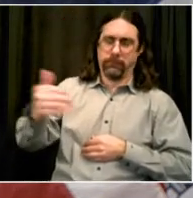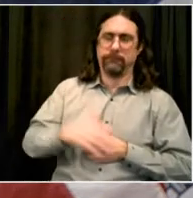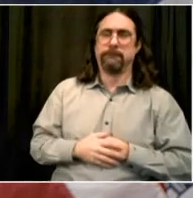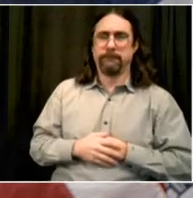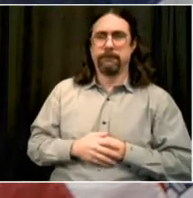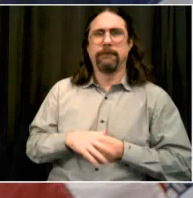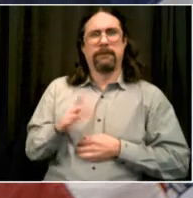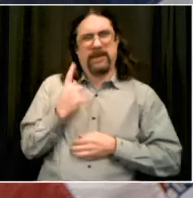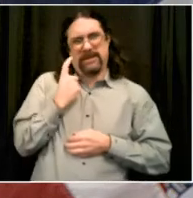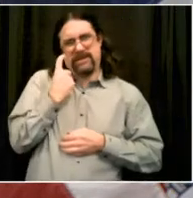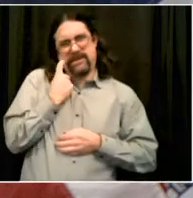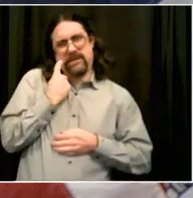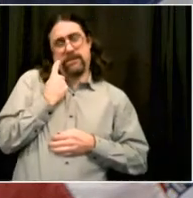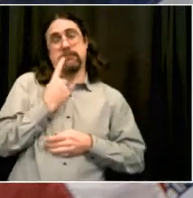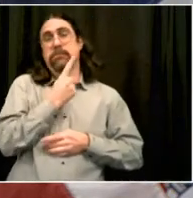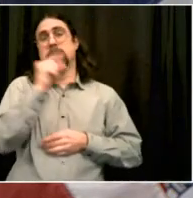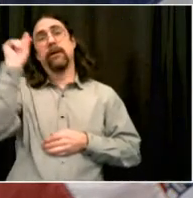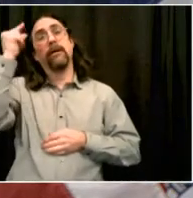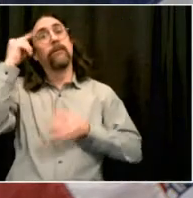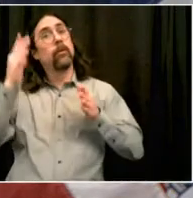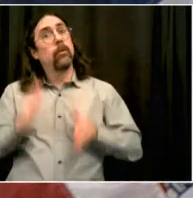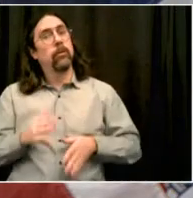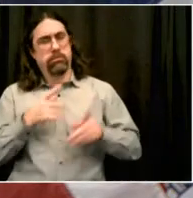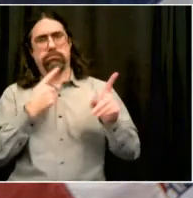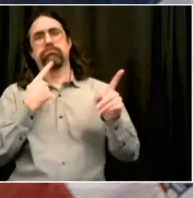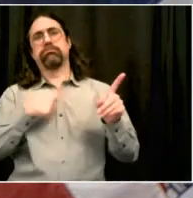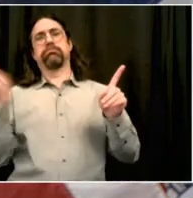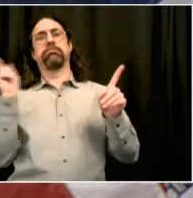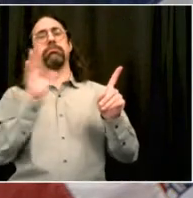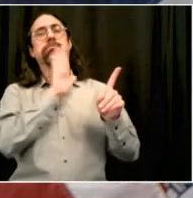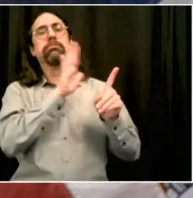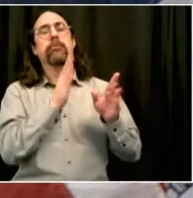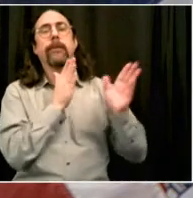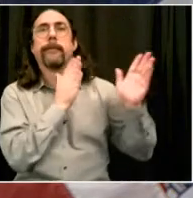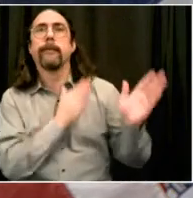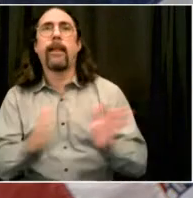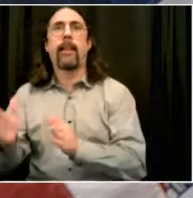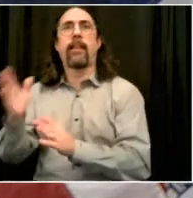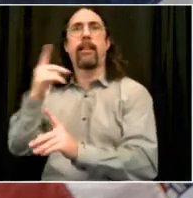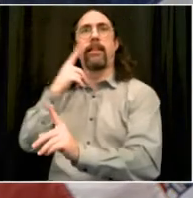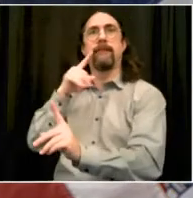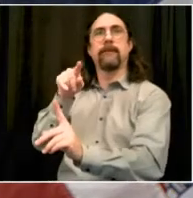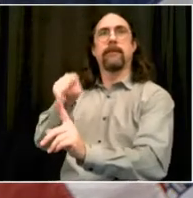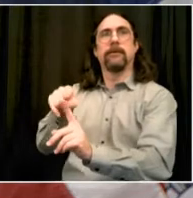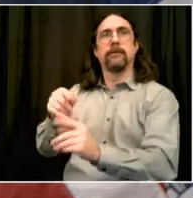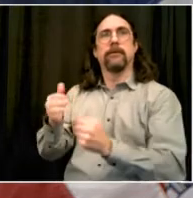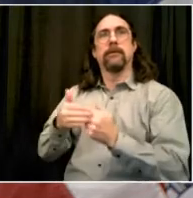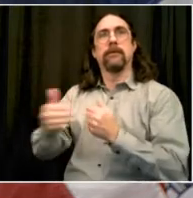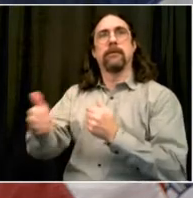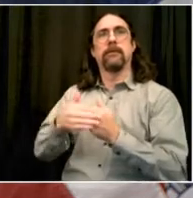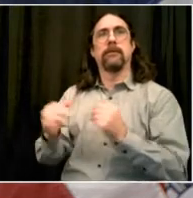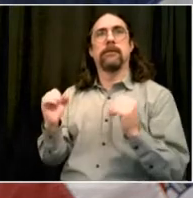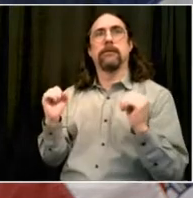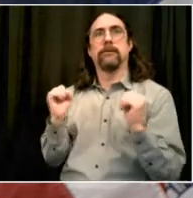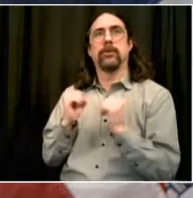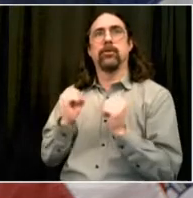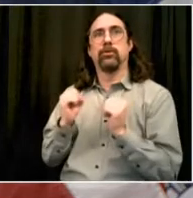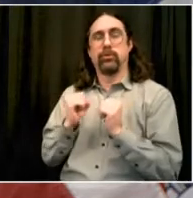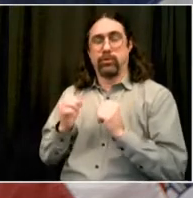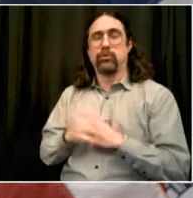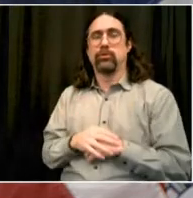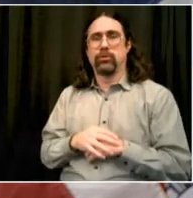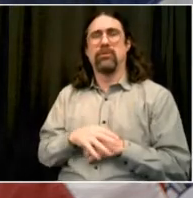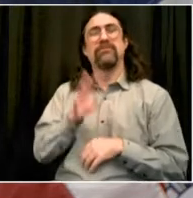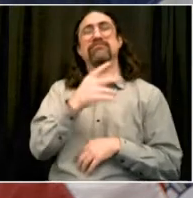to protect people and make sure that we fight back the virus. The vaccine, over the weeks ahead is going to start to be